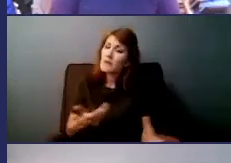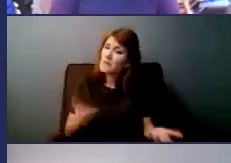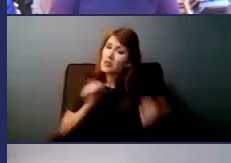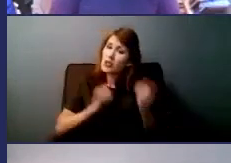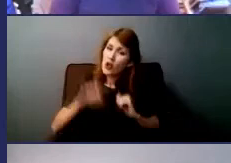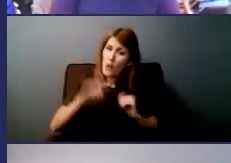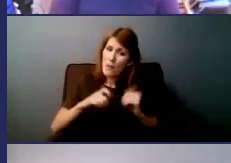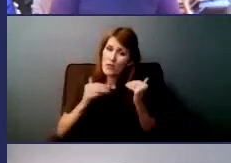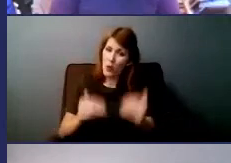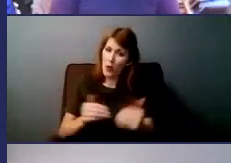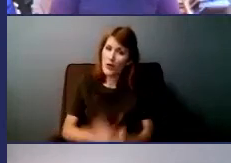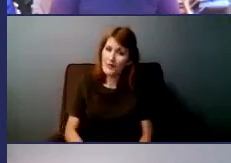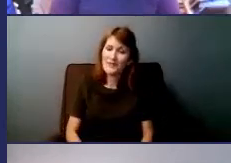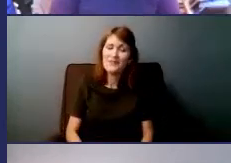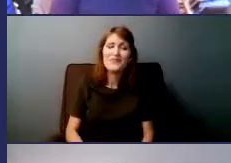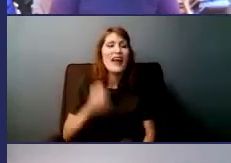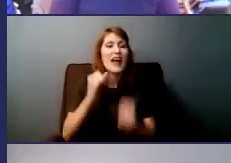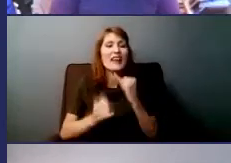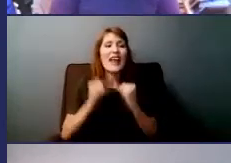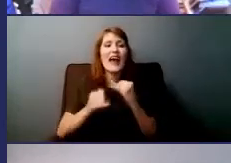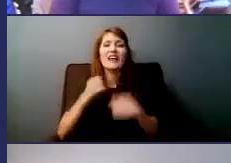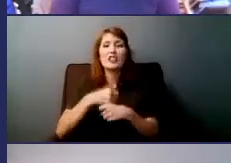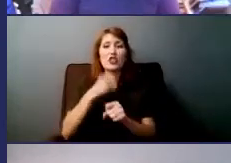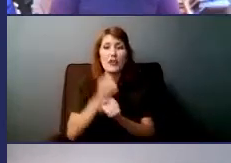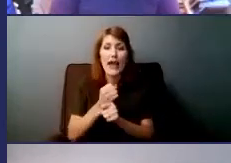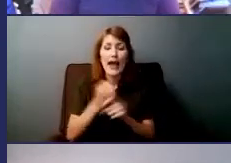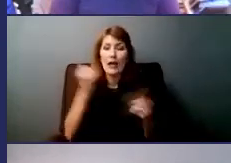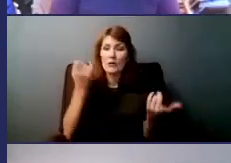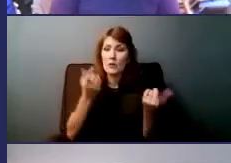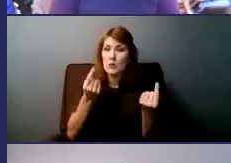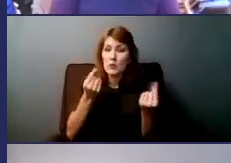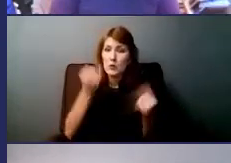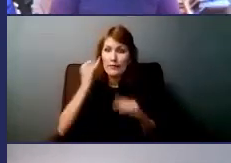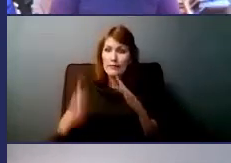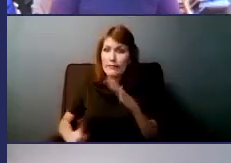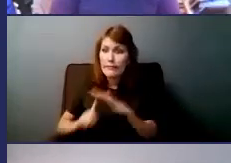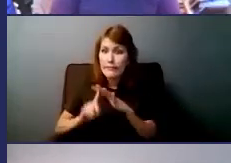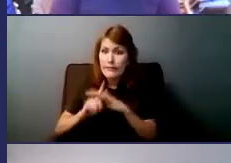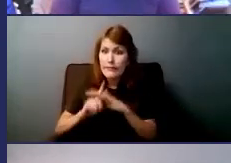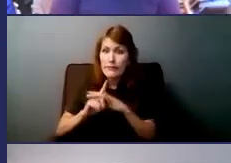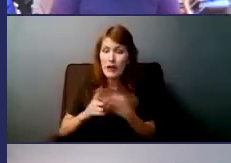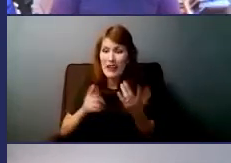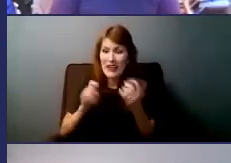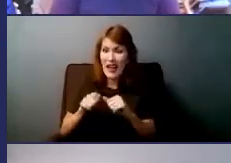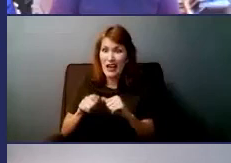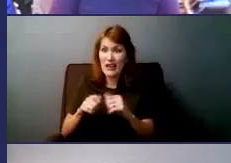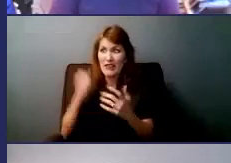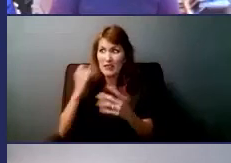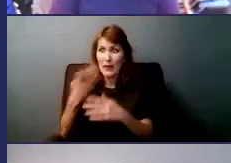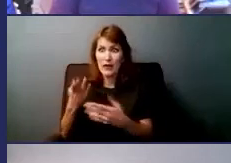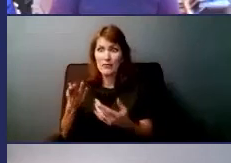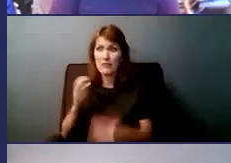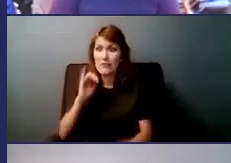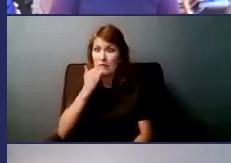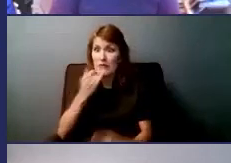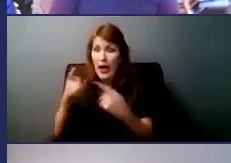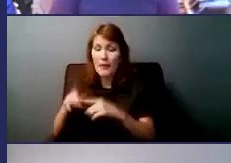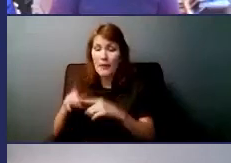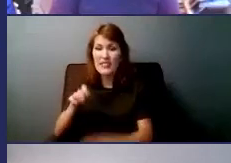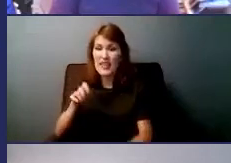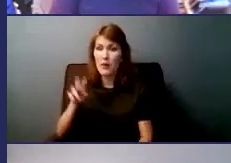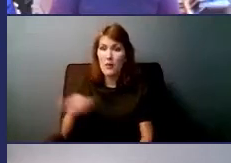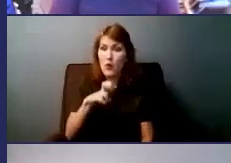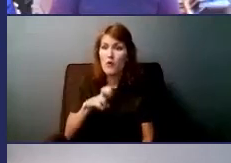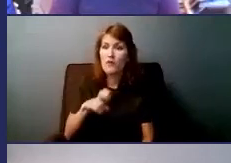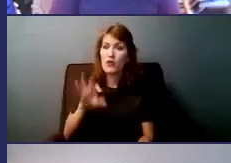And lastly, create a contingency. If something happens along the way, can you move it to Facebook Live? Can you move it to YouTube? Can you